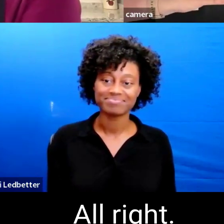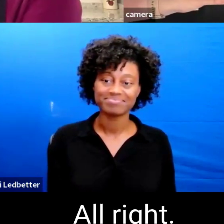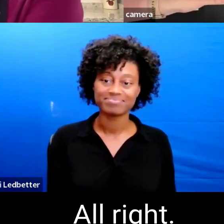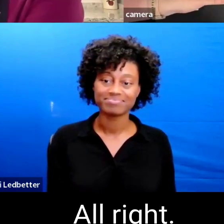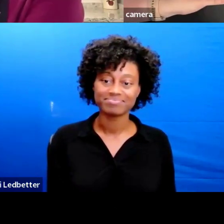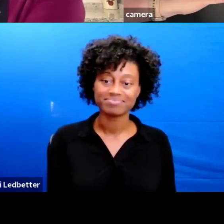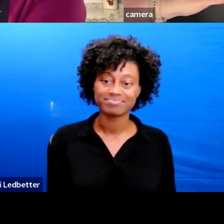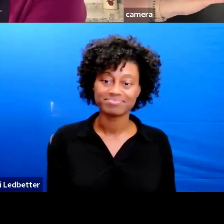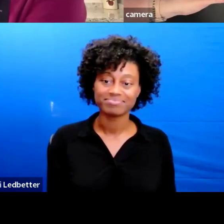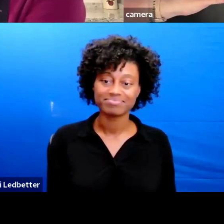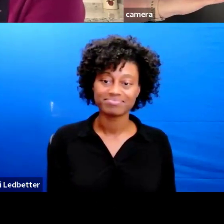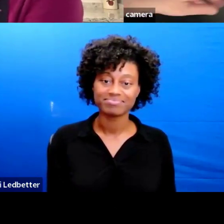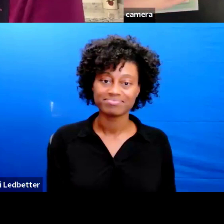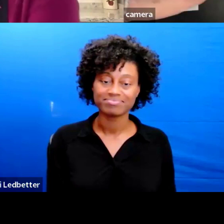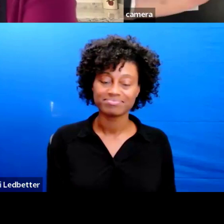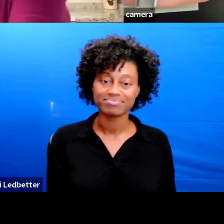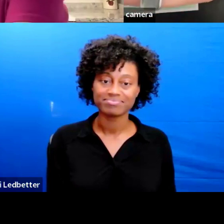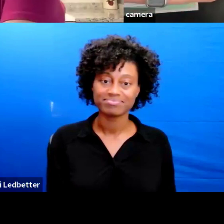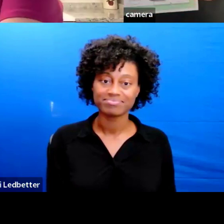All right.